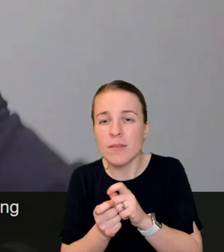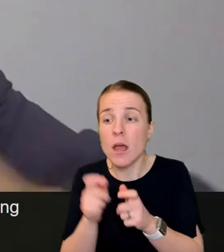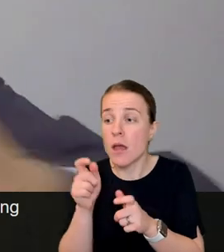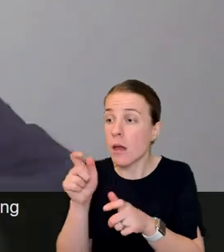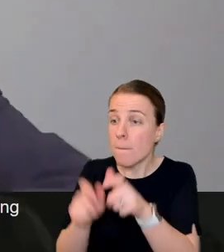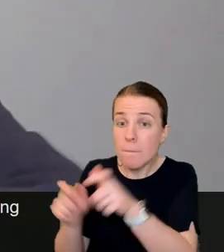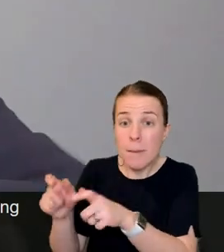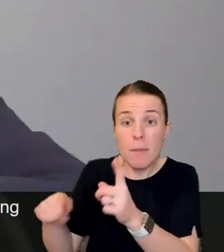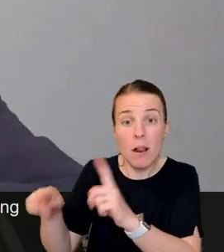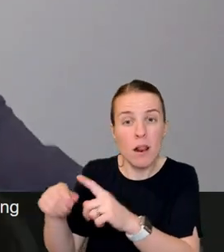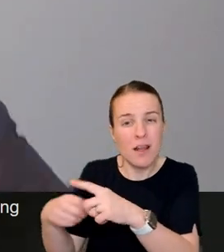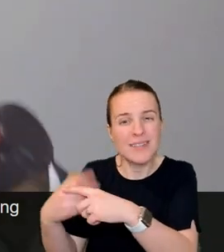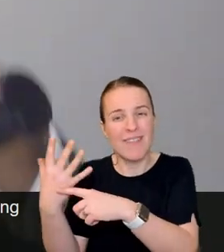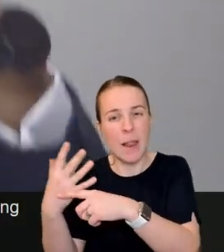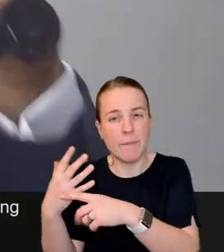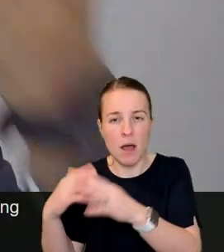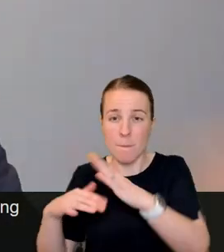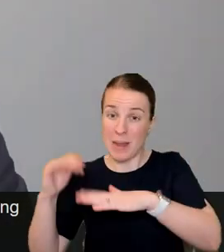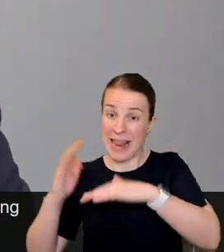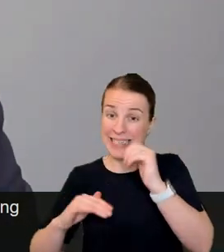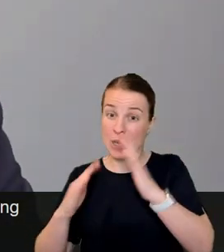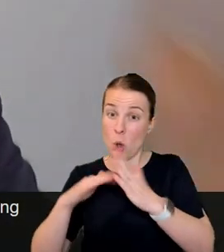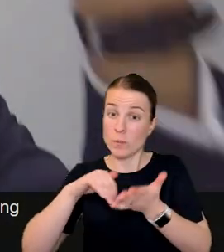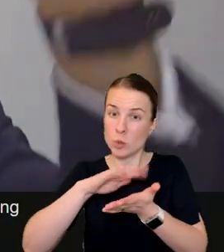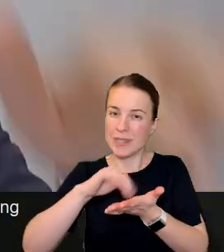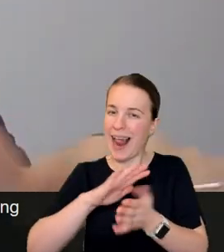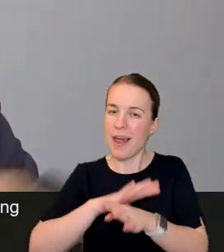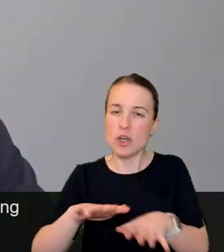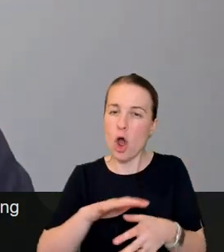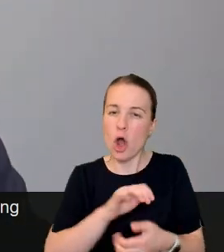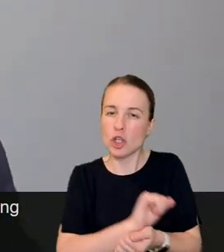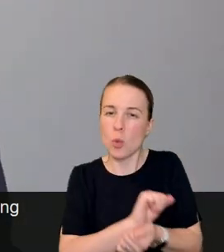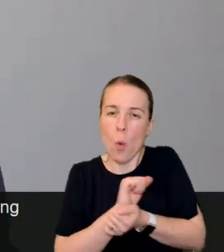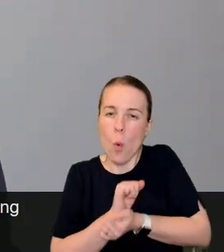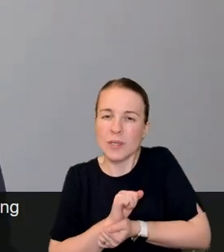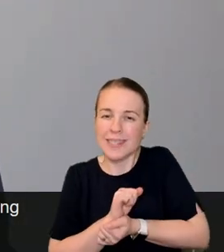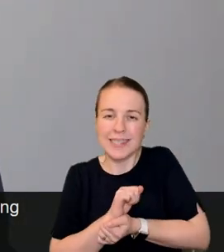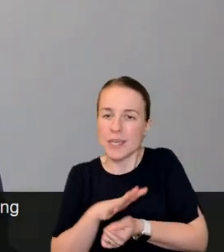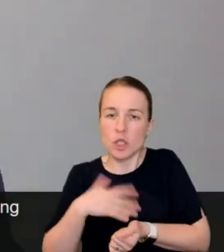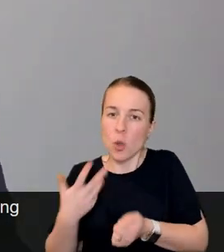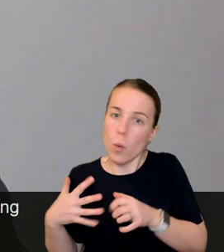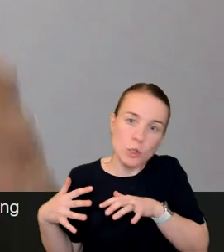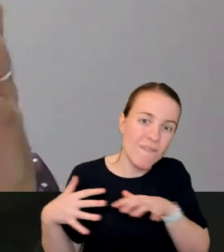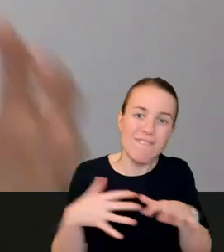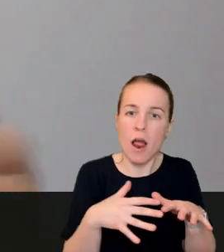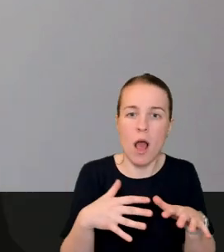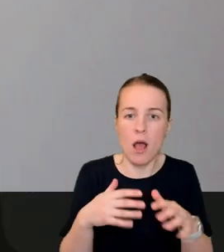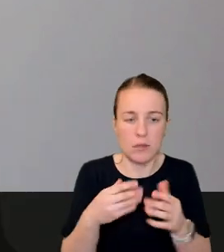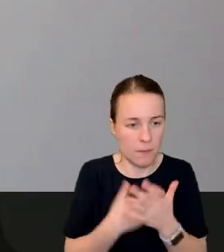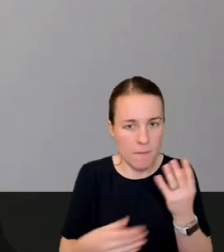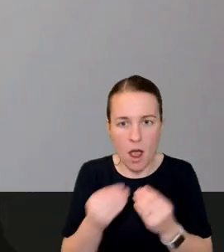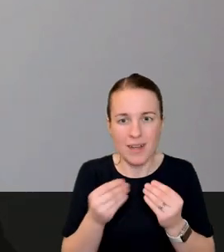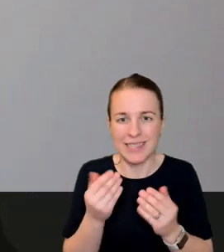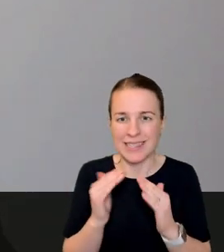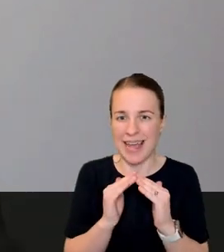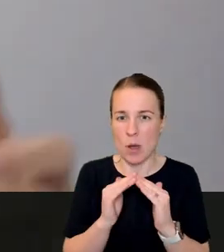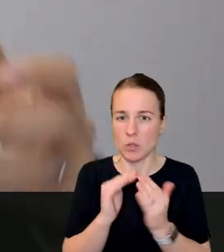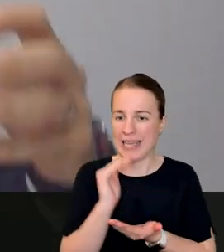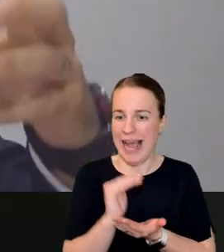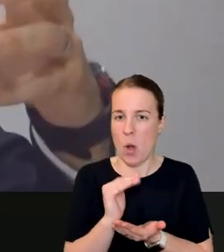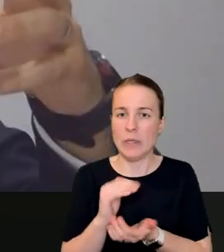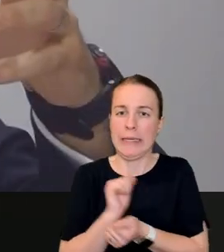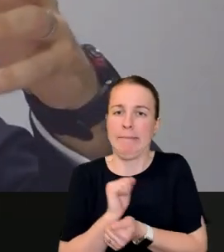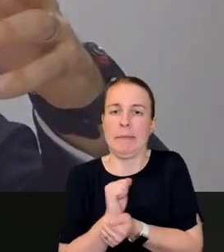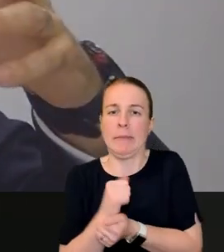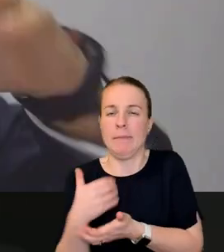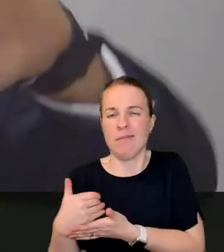sale aren't hoarding them because they don't want to flood the market, which brings the price down. In the meantime, Alex, what we've done is